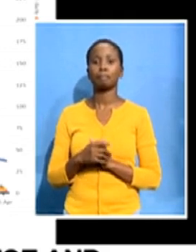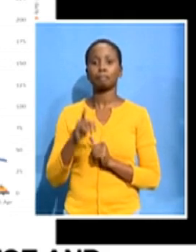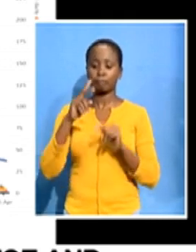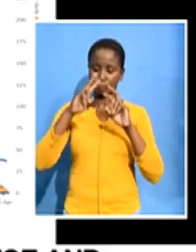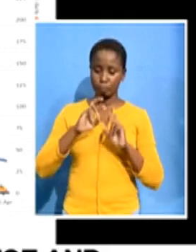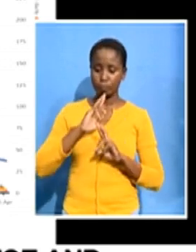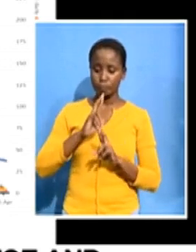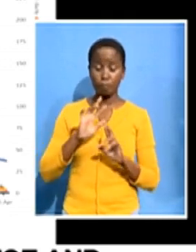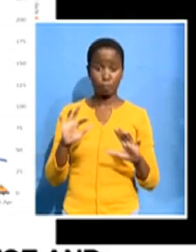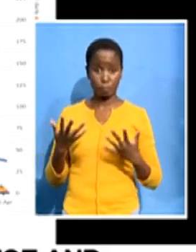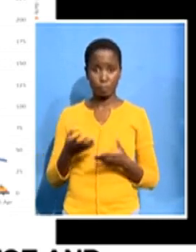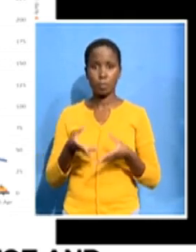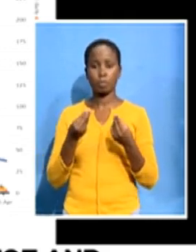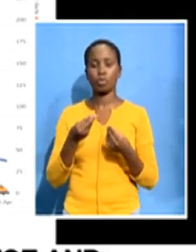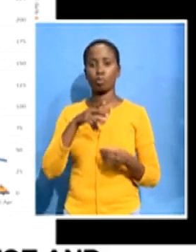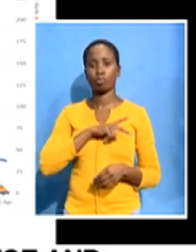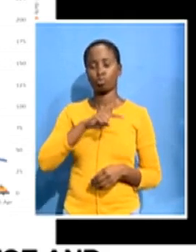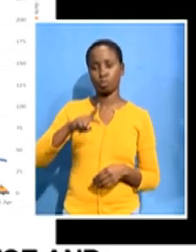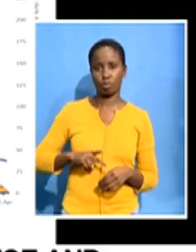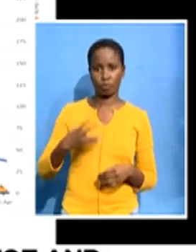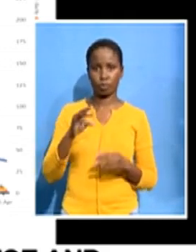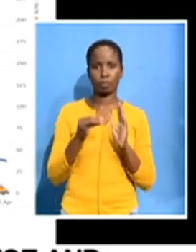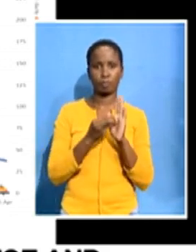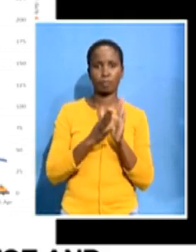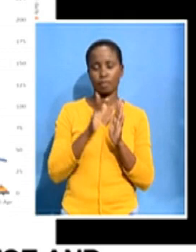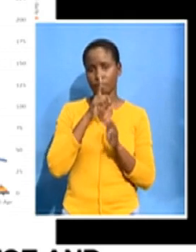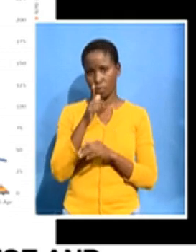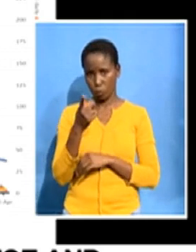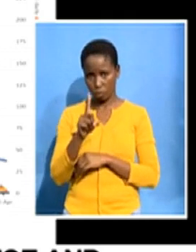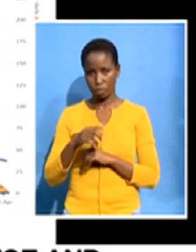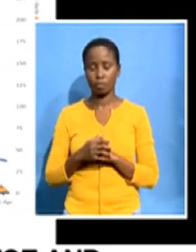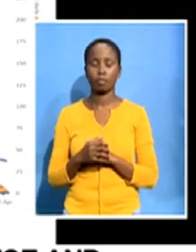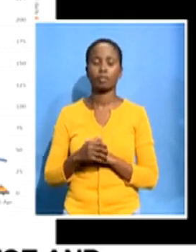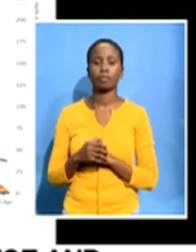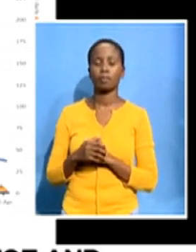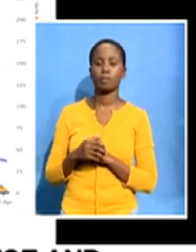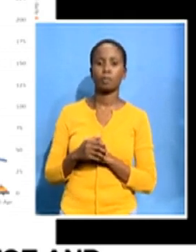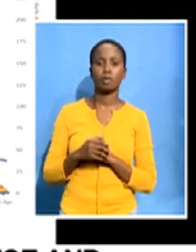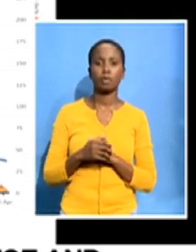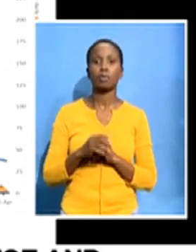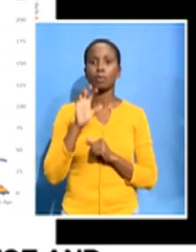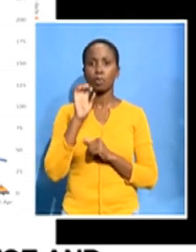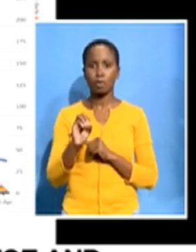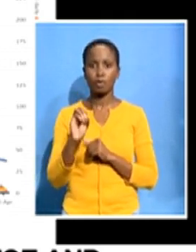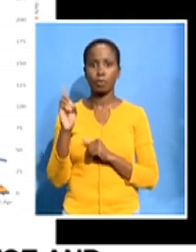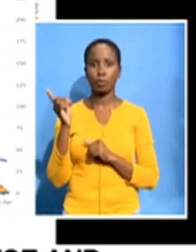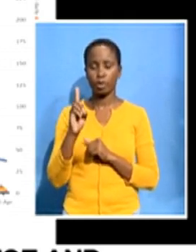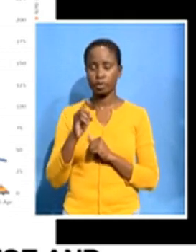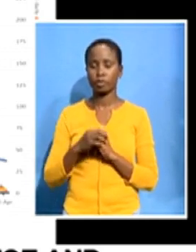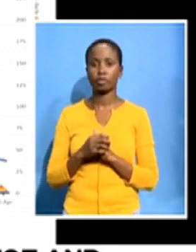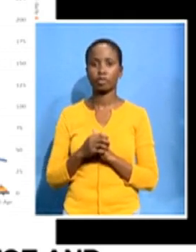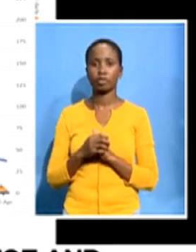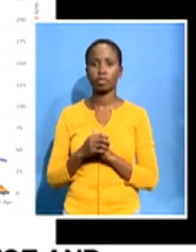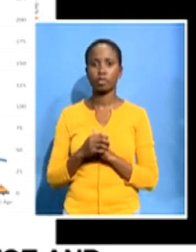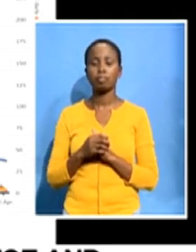mentioned this, that we have a continued exit of a second wave. All the markers